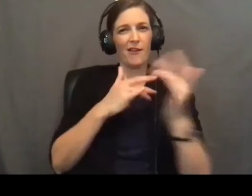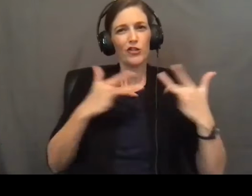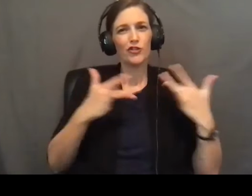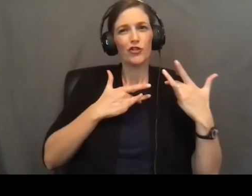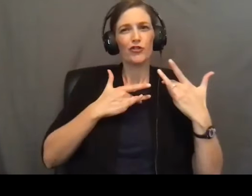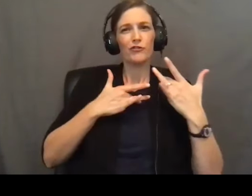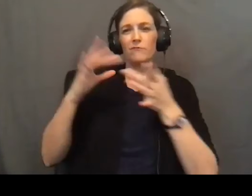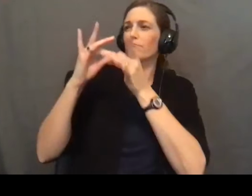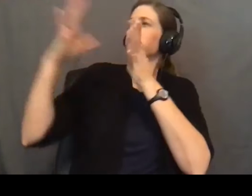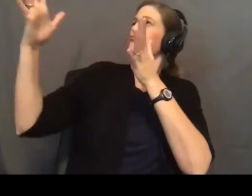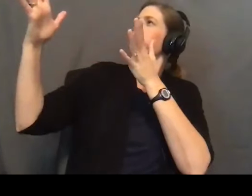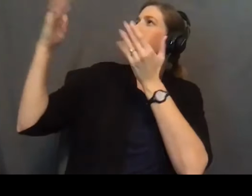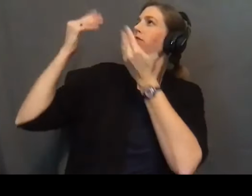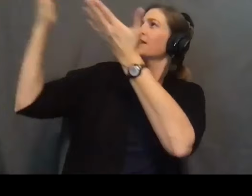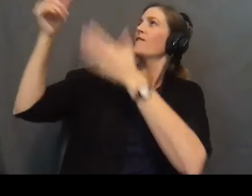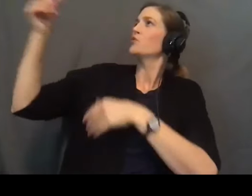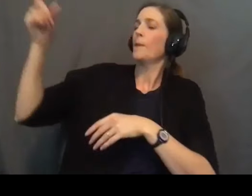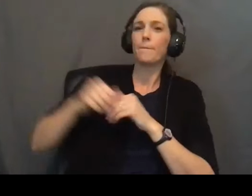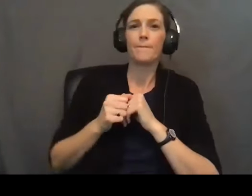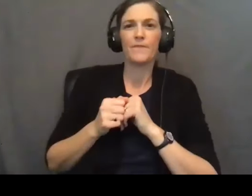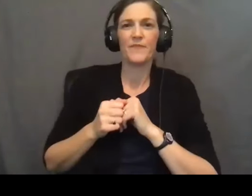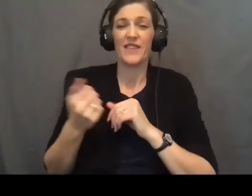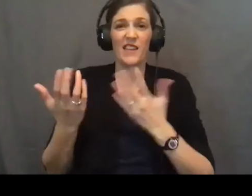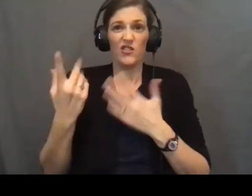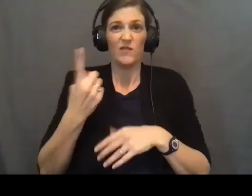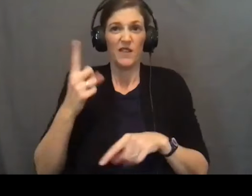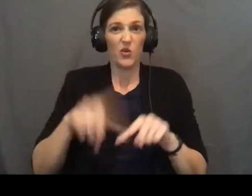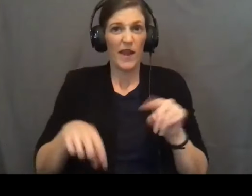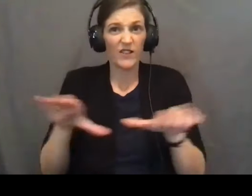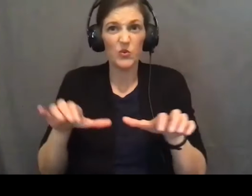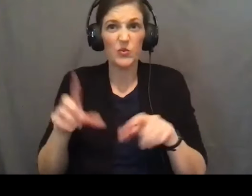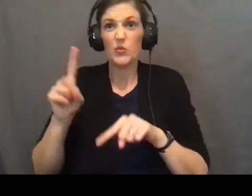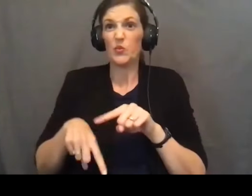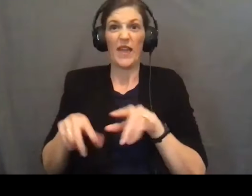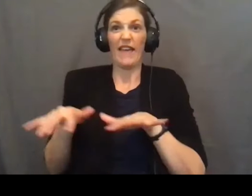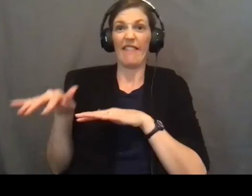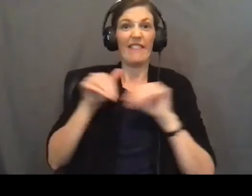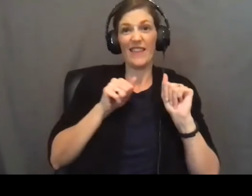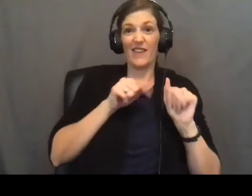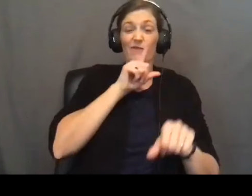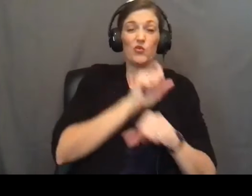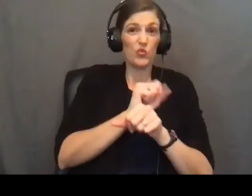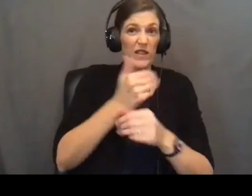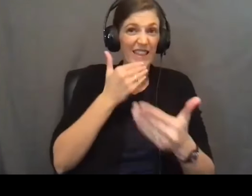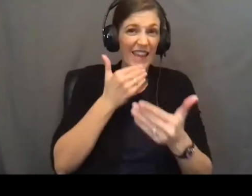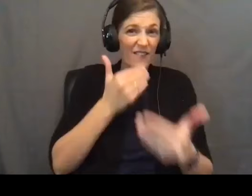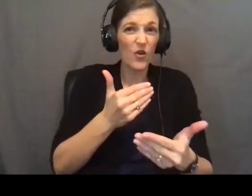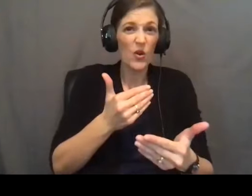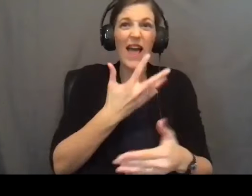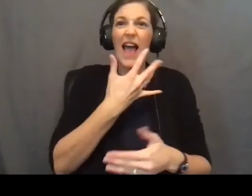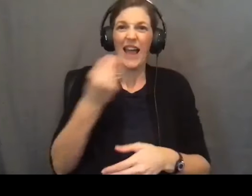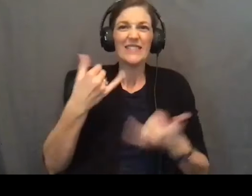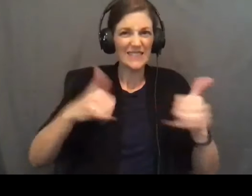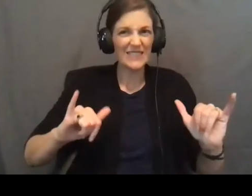upon him. Here's something you can't do. You can't walk away truly thankful after your prayers and